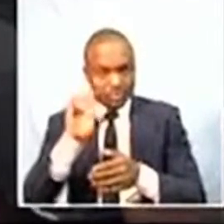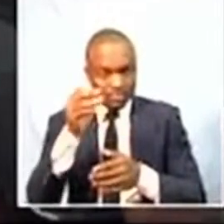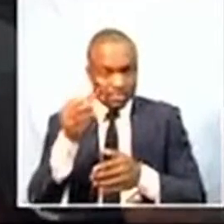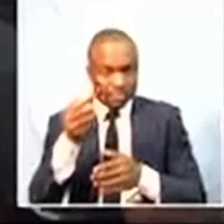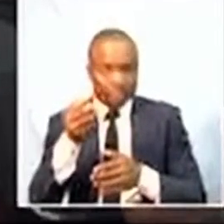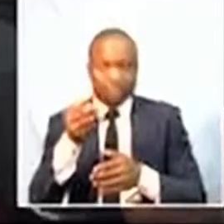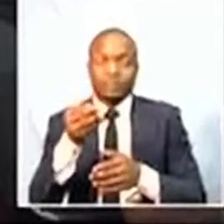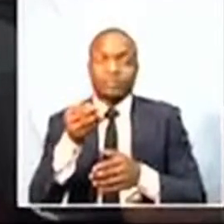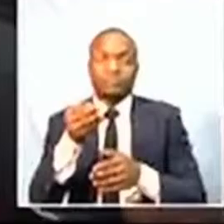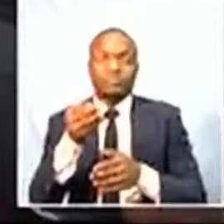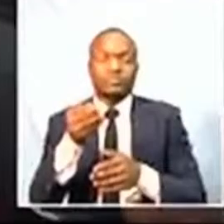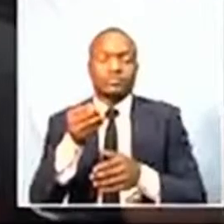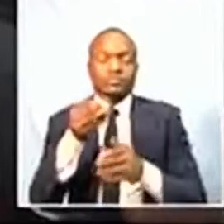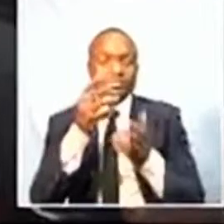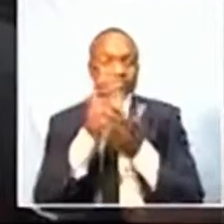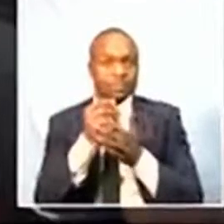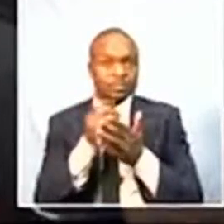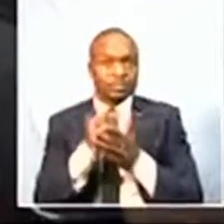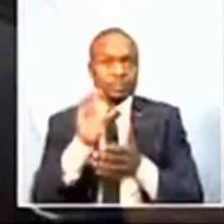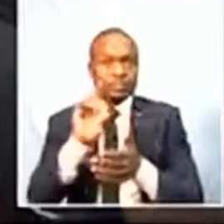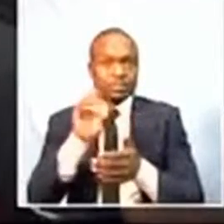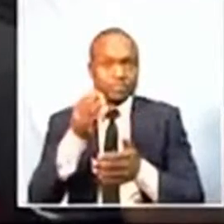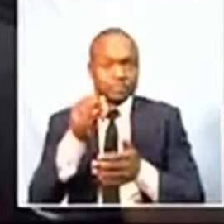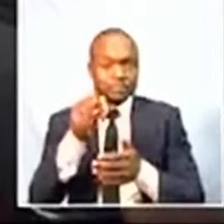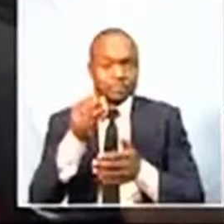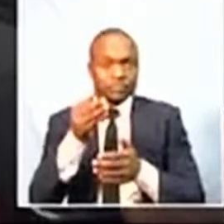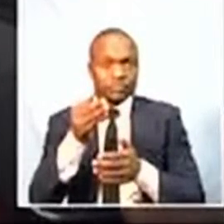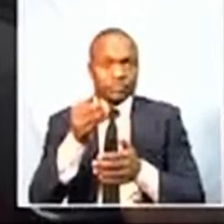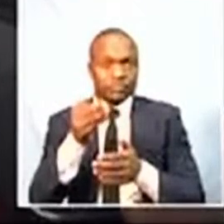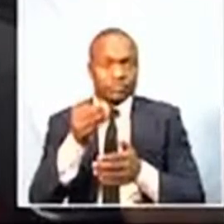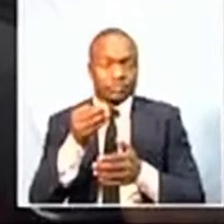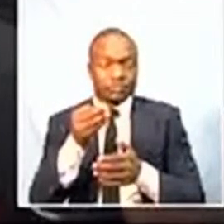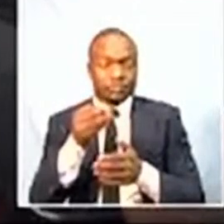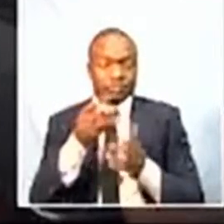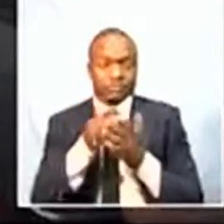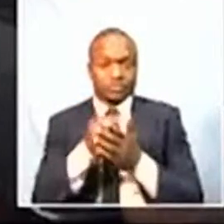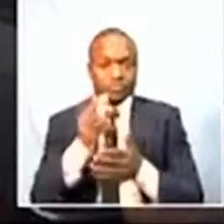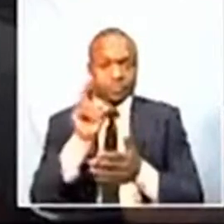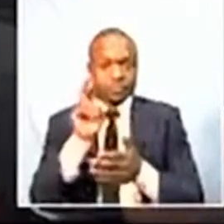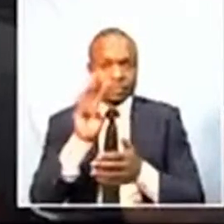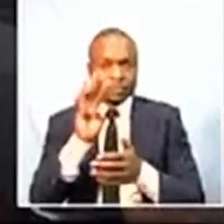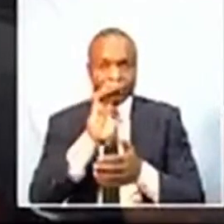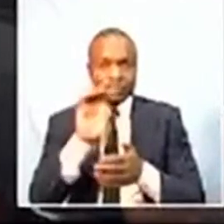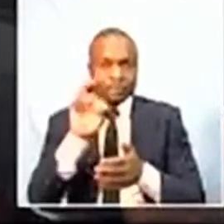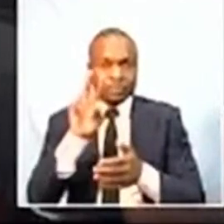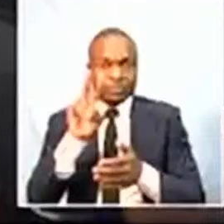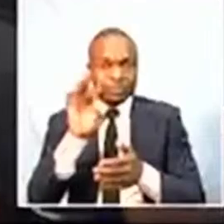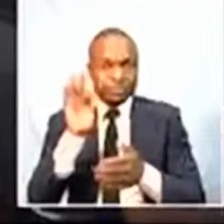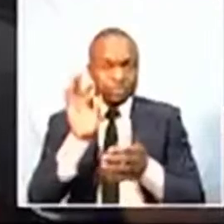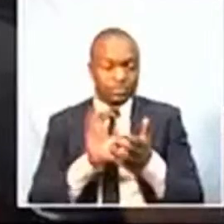Development Fund CDF administration amount in the sum of